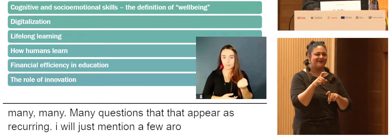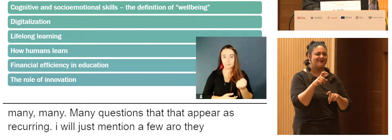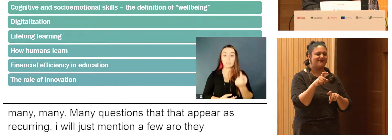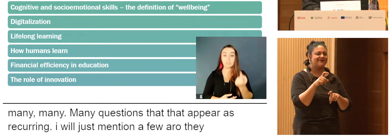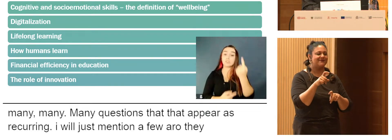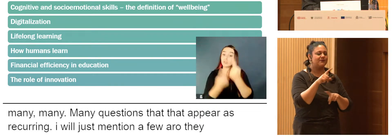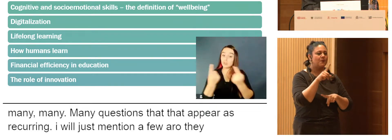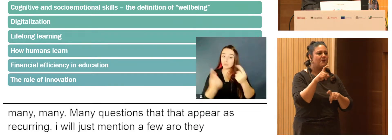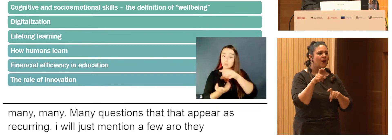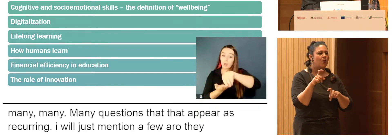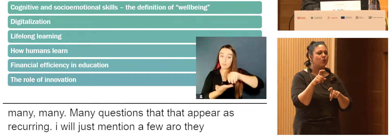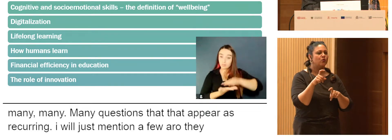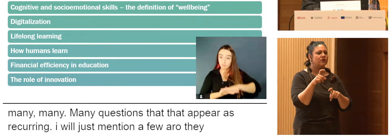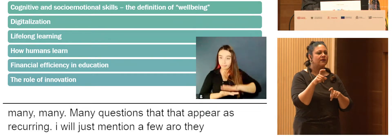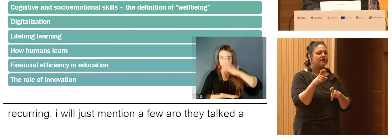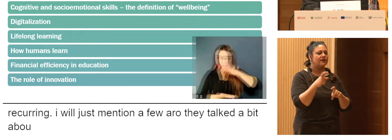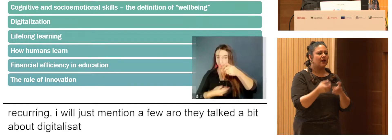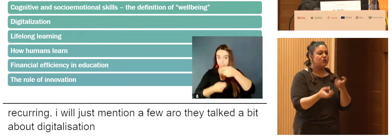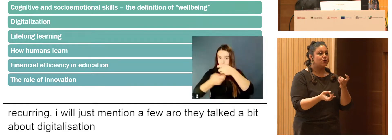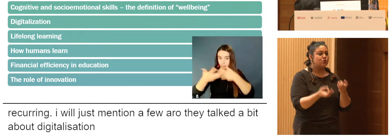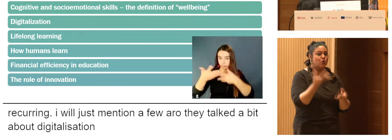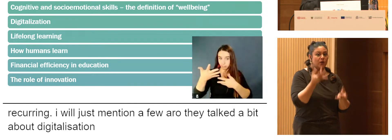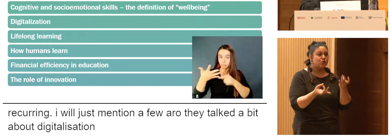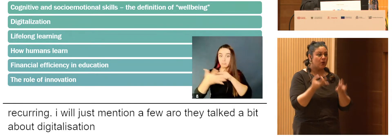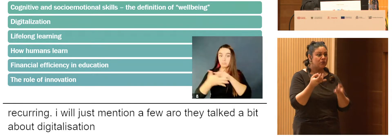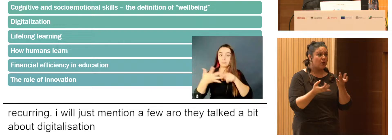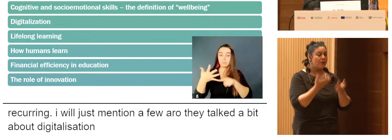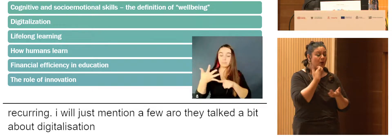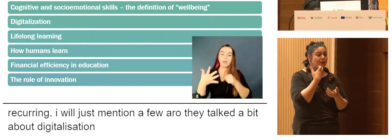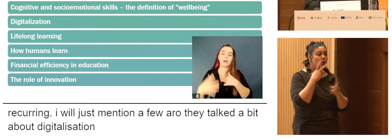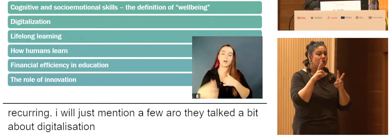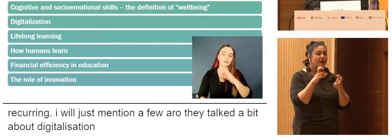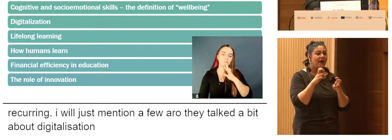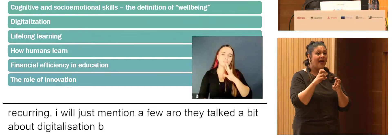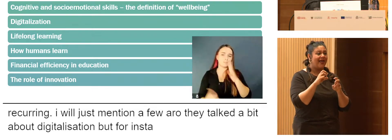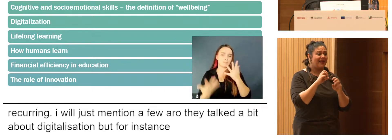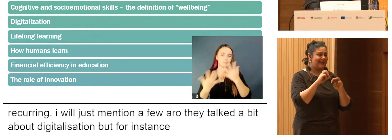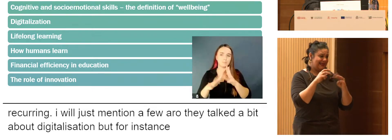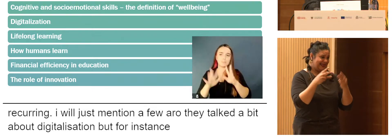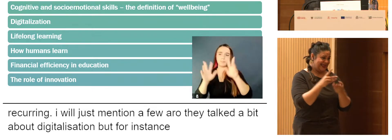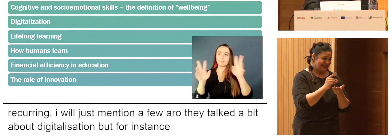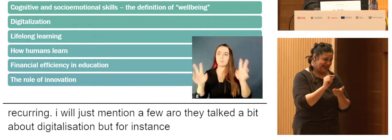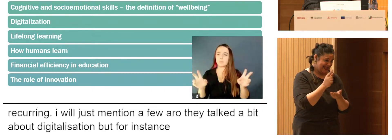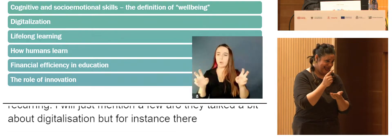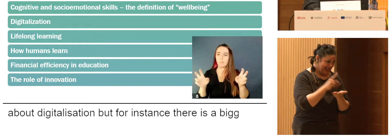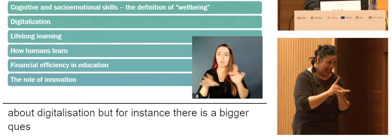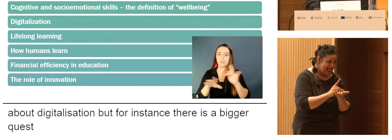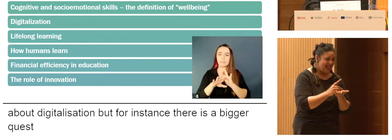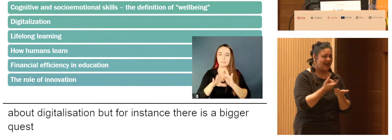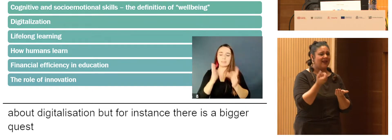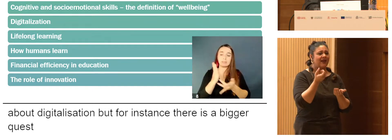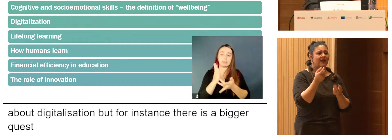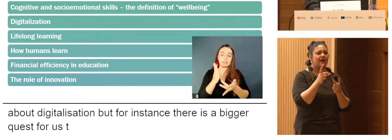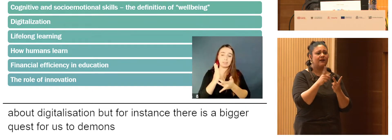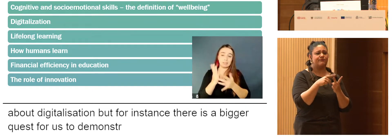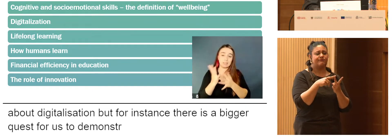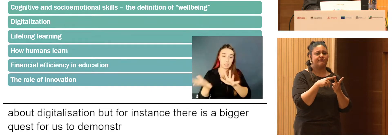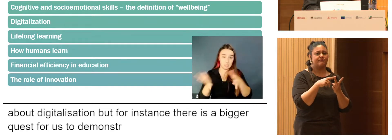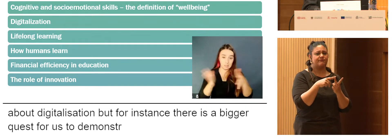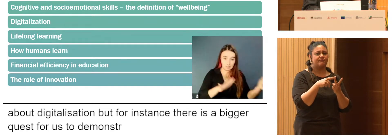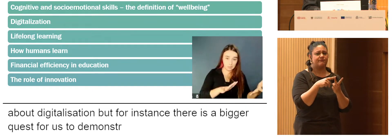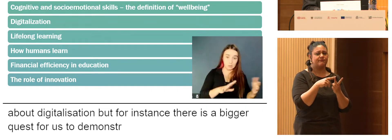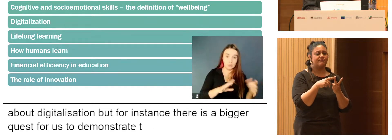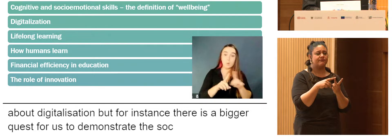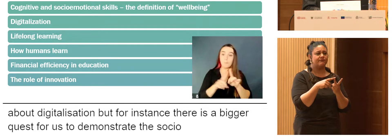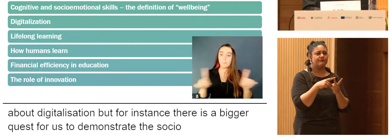about digitalization, but for instance, there is a bigger quest for us to demonstrate the